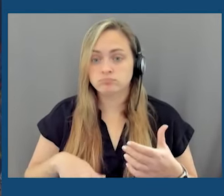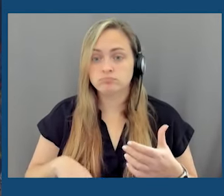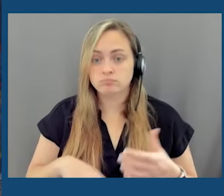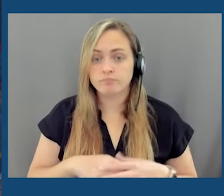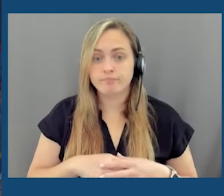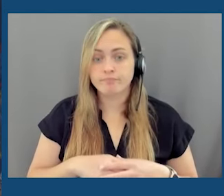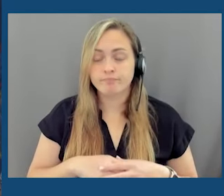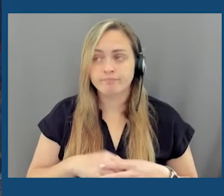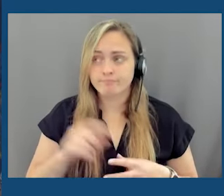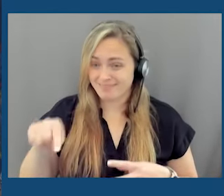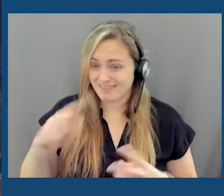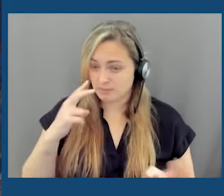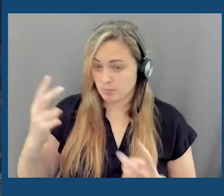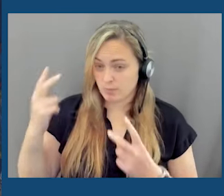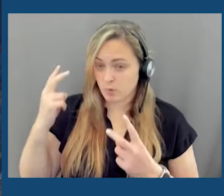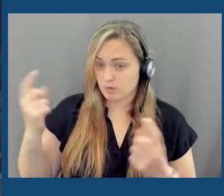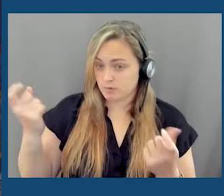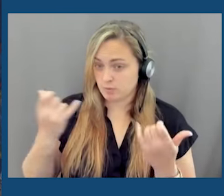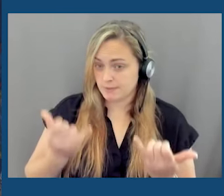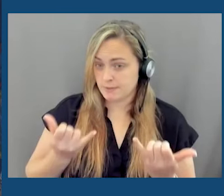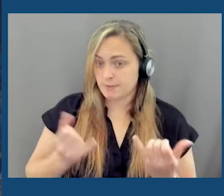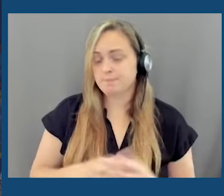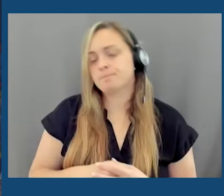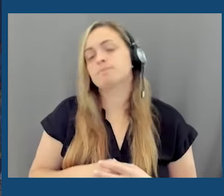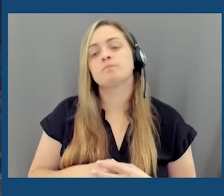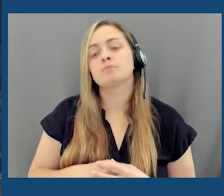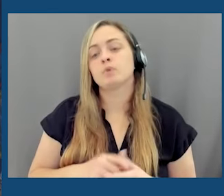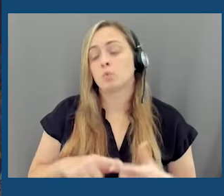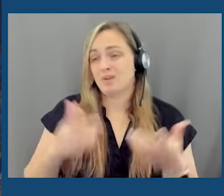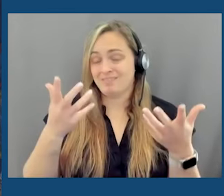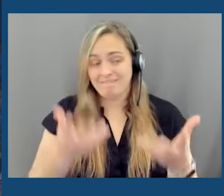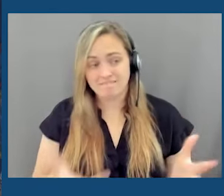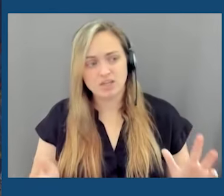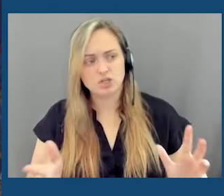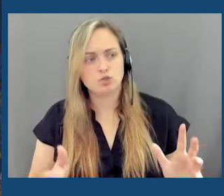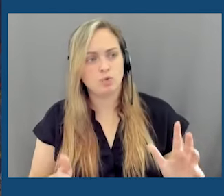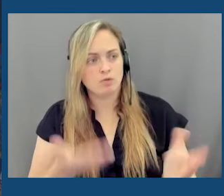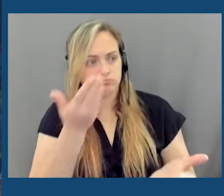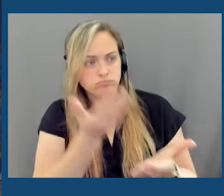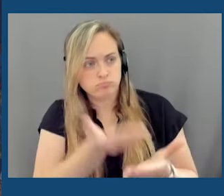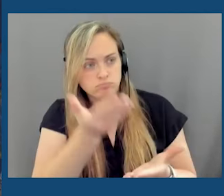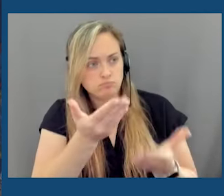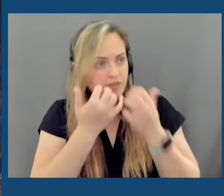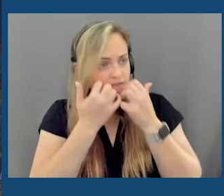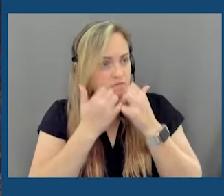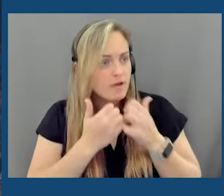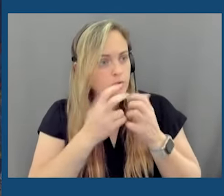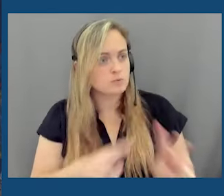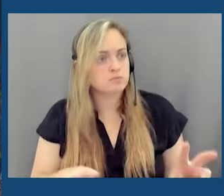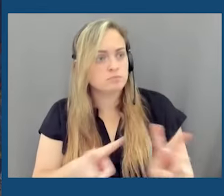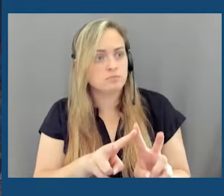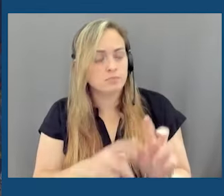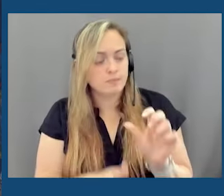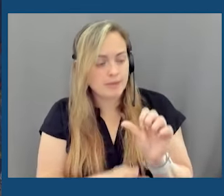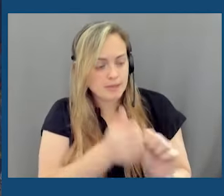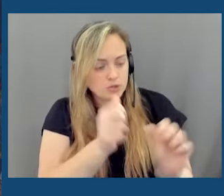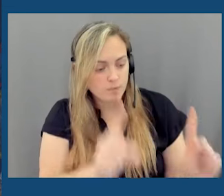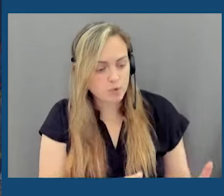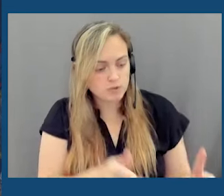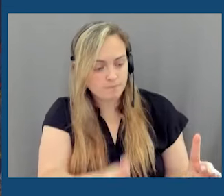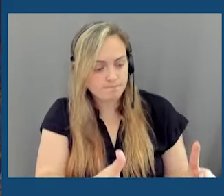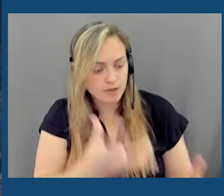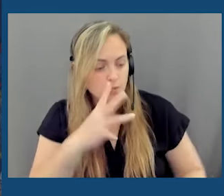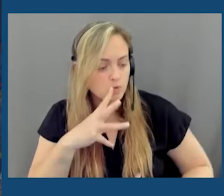This memorial that we celebrate today, when completed, will be a testament to the values that each of the victims